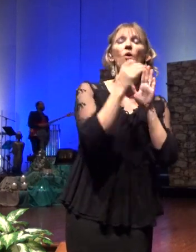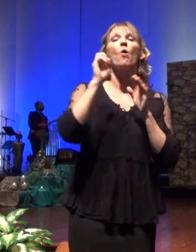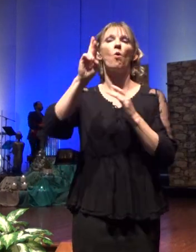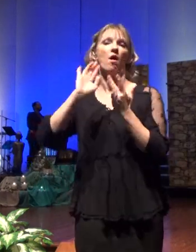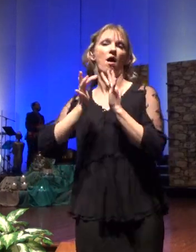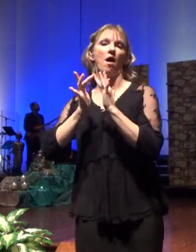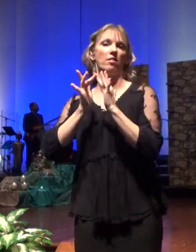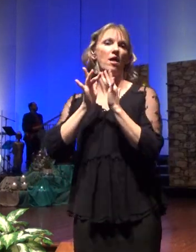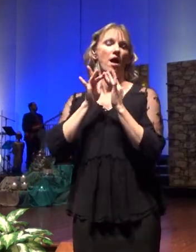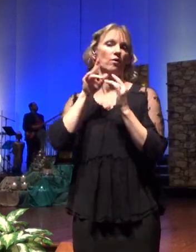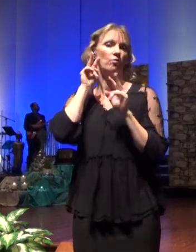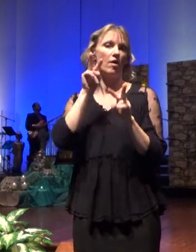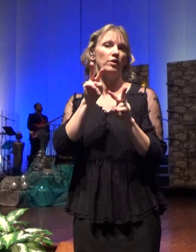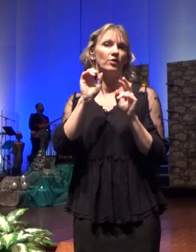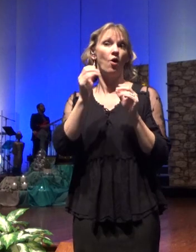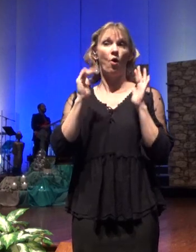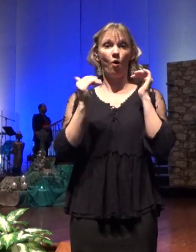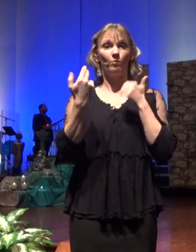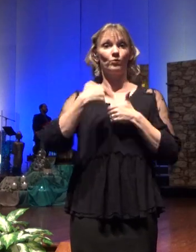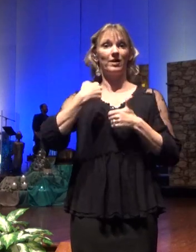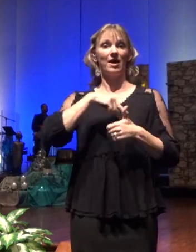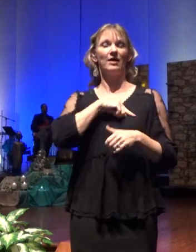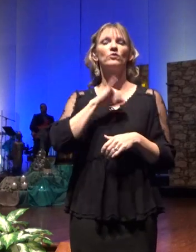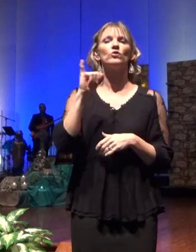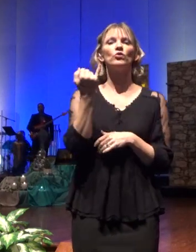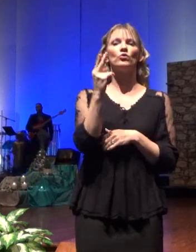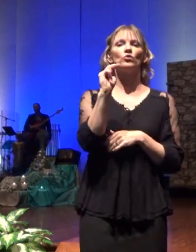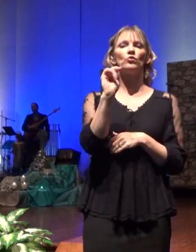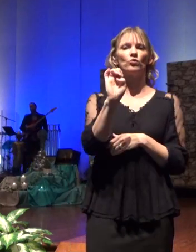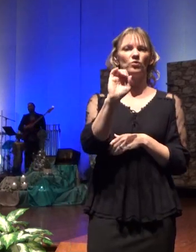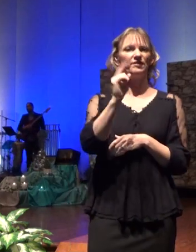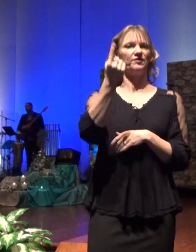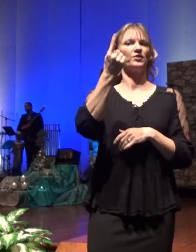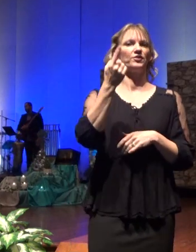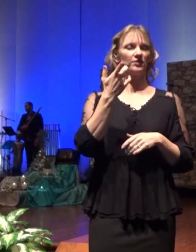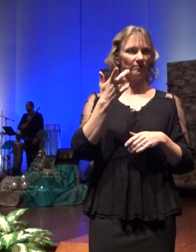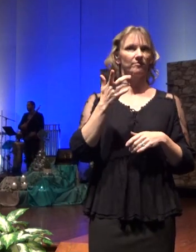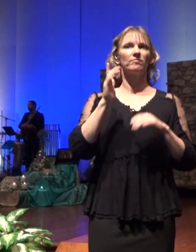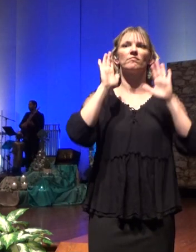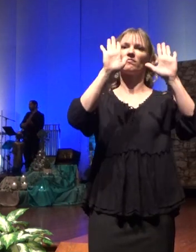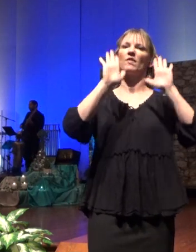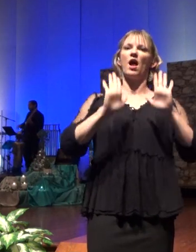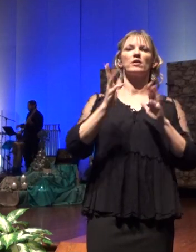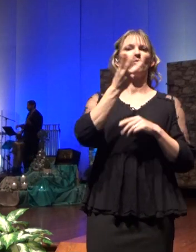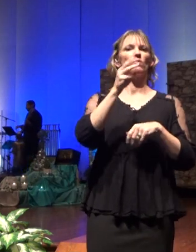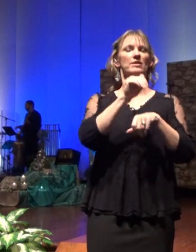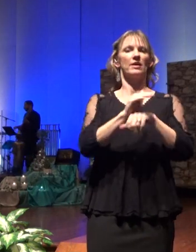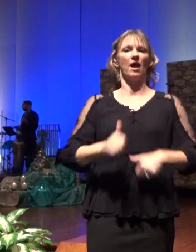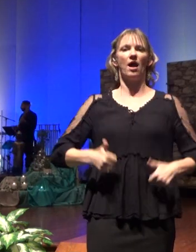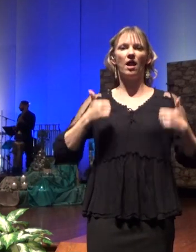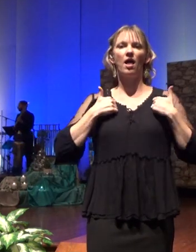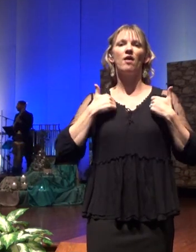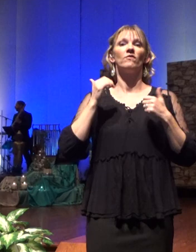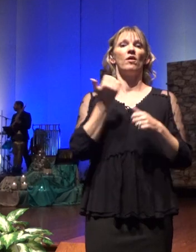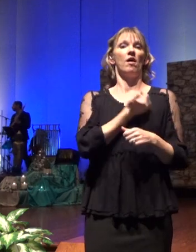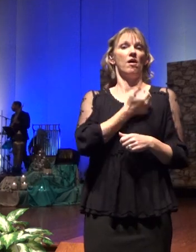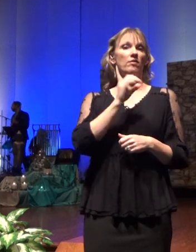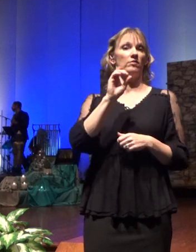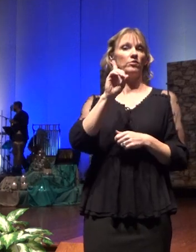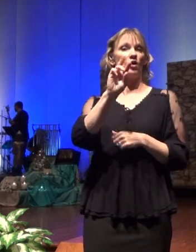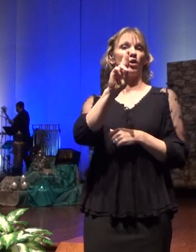online. Hope you'll join us. June 1st is a deluxe Wednesday Night Live. Our own Dr. Barry